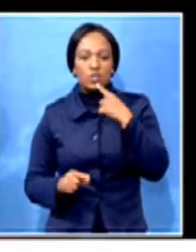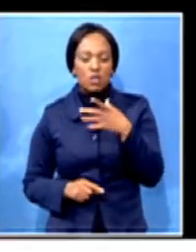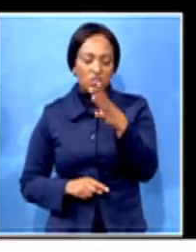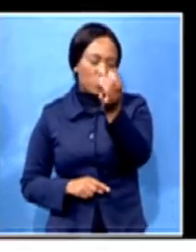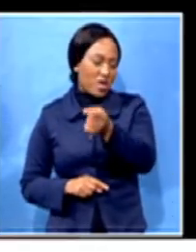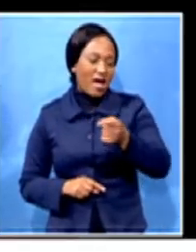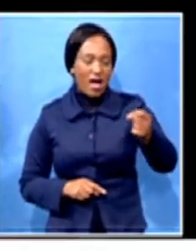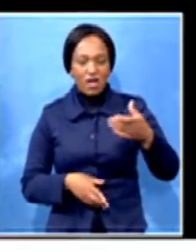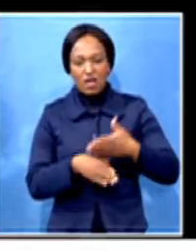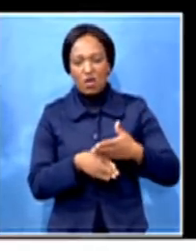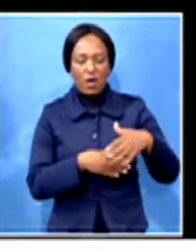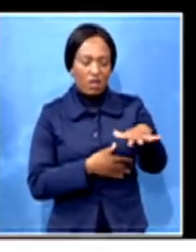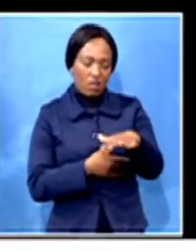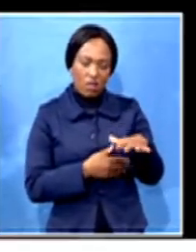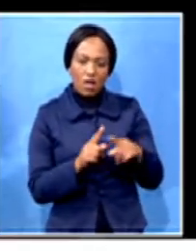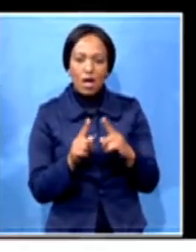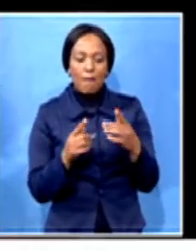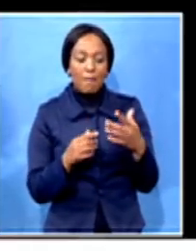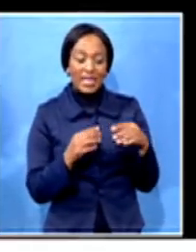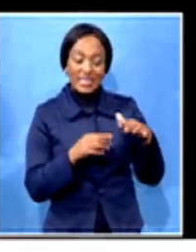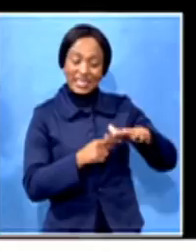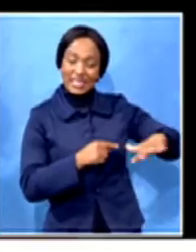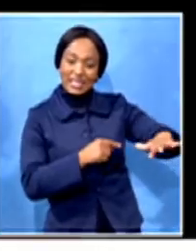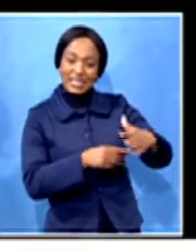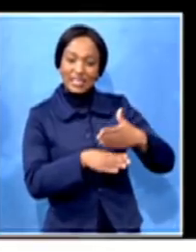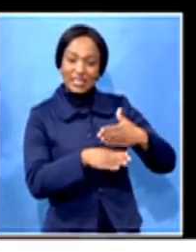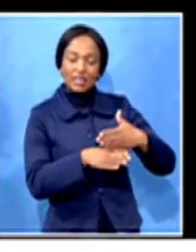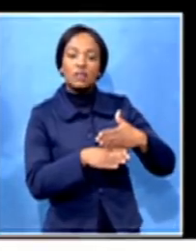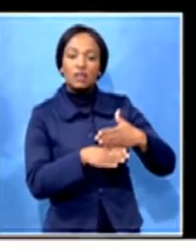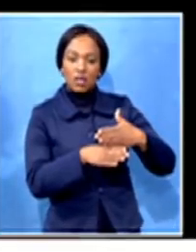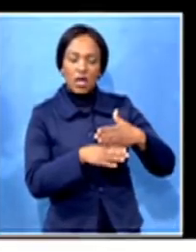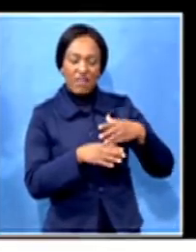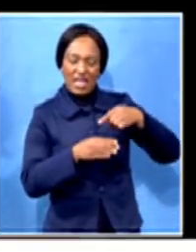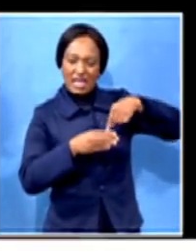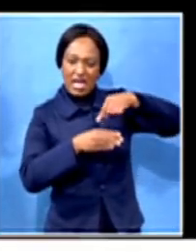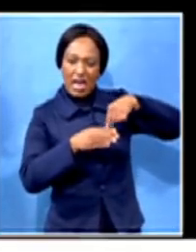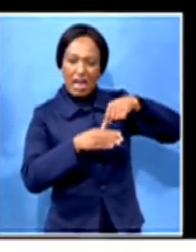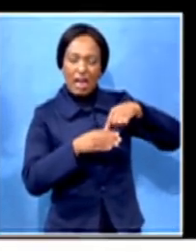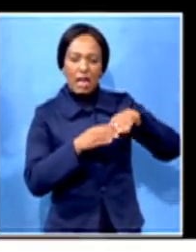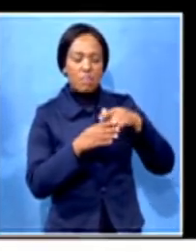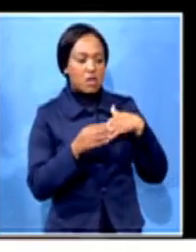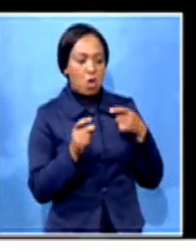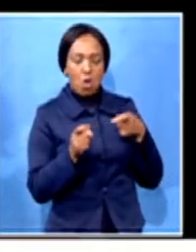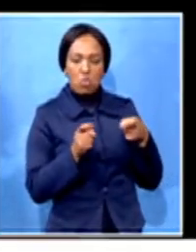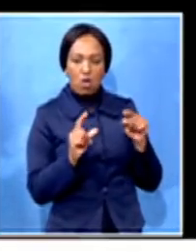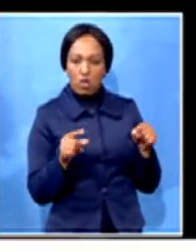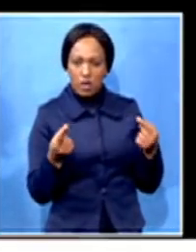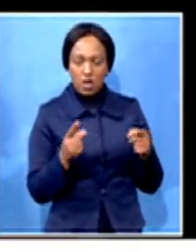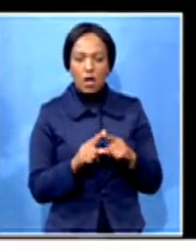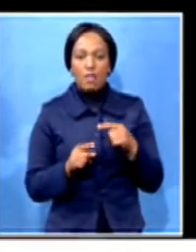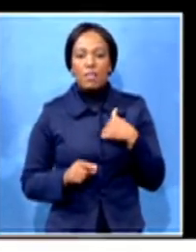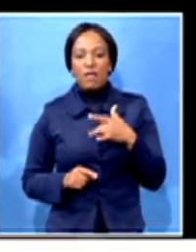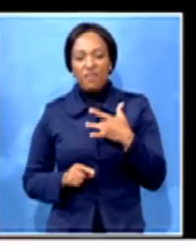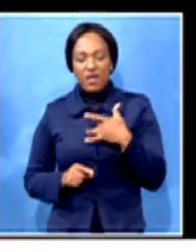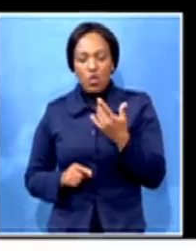in a labor-intensive market when that market itself may be subject to external factors that you cannot control. So I still think, for me, that